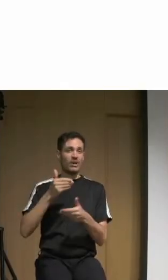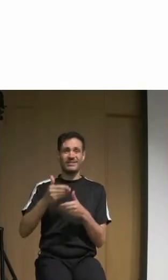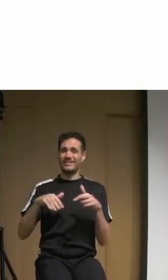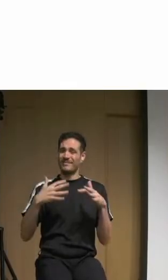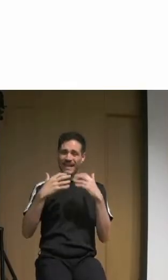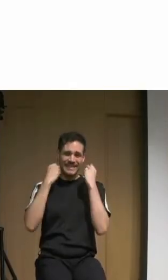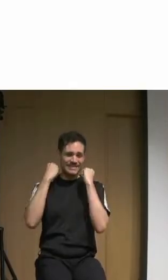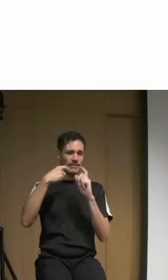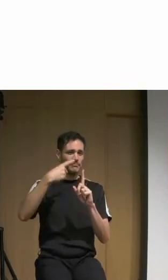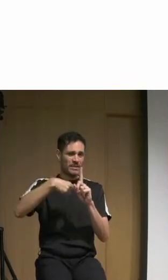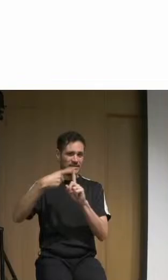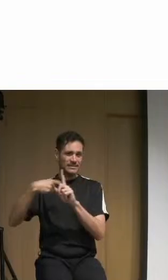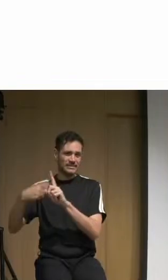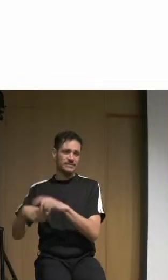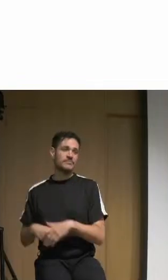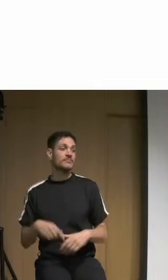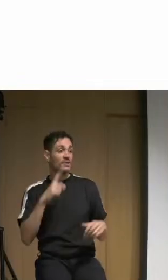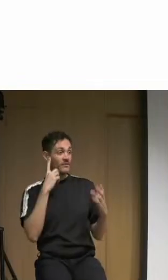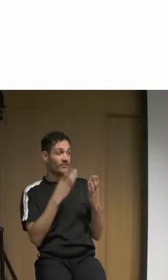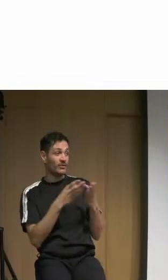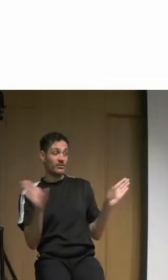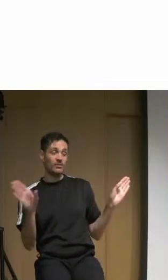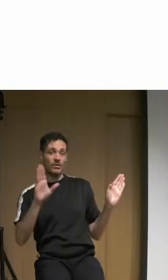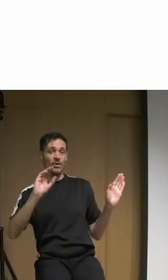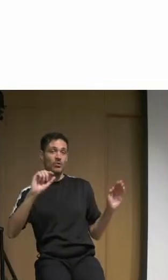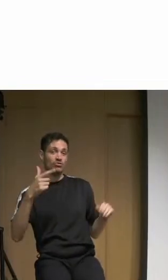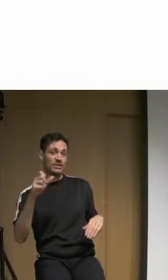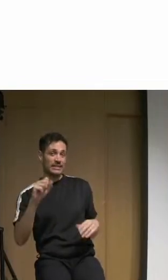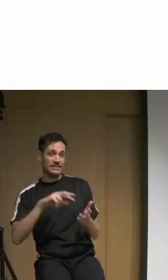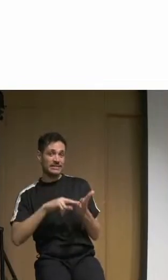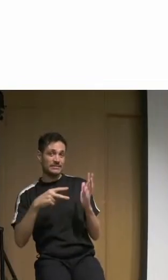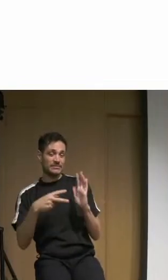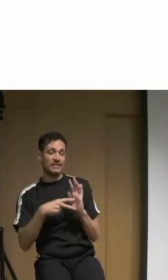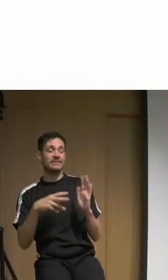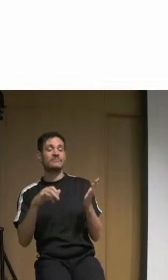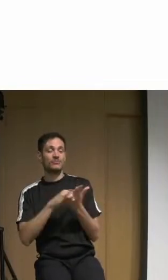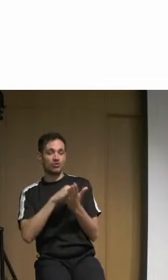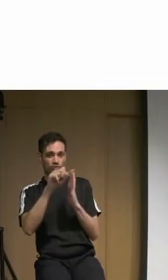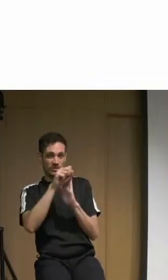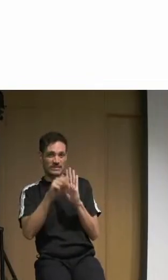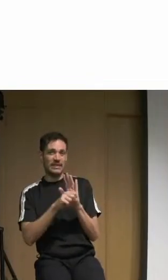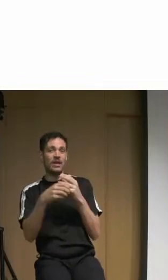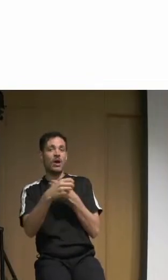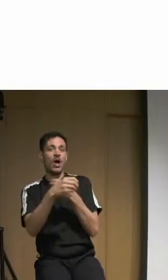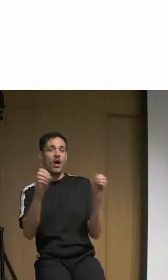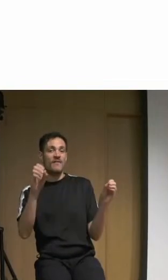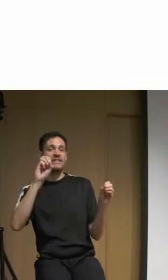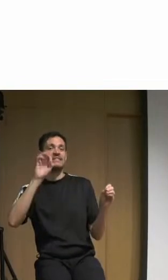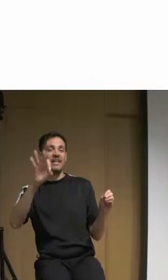for the public, OGS is Office of General Services, I with apologize. New York State government.